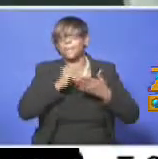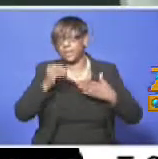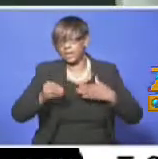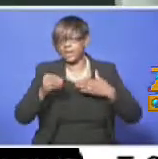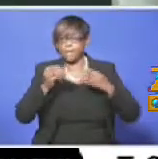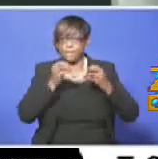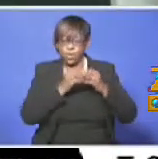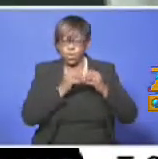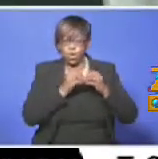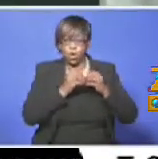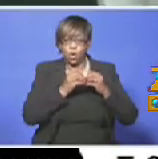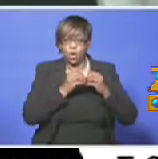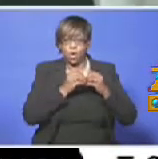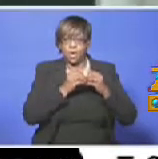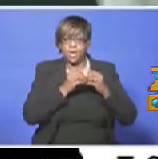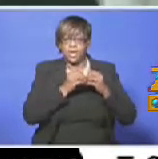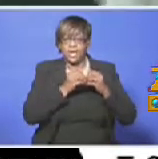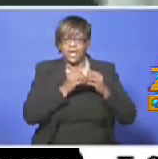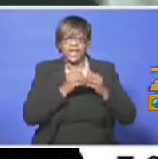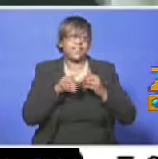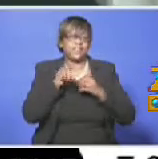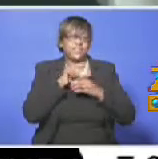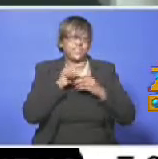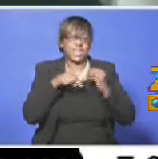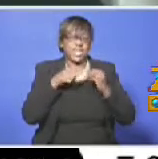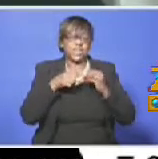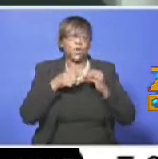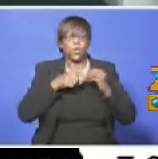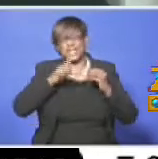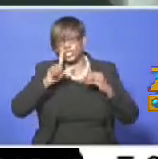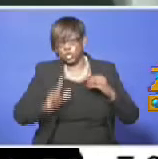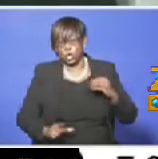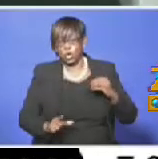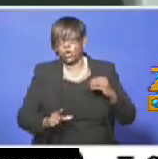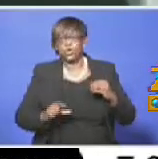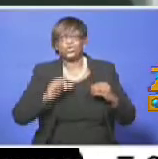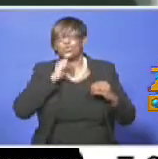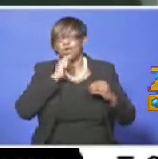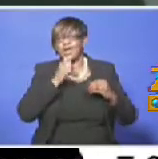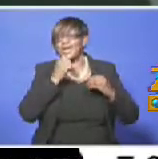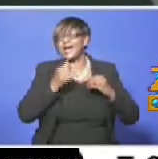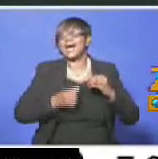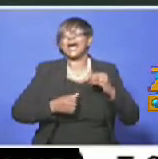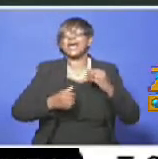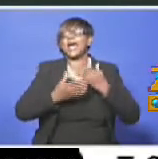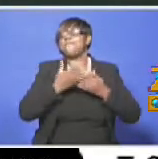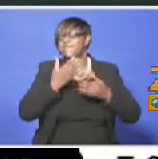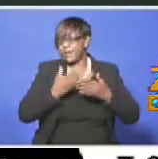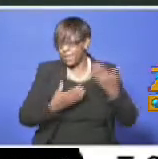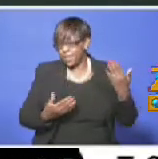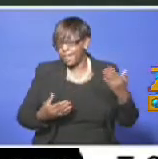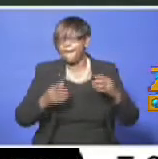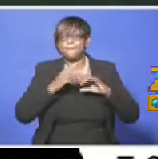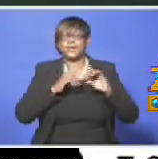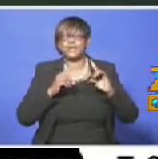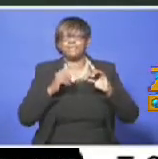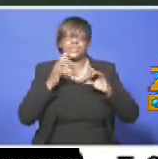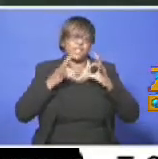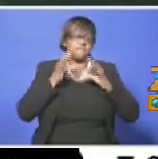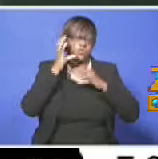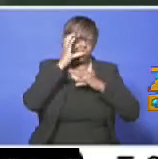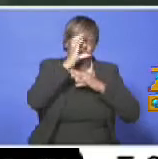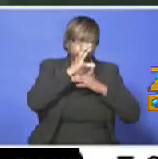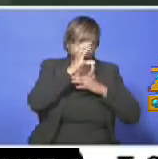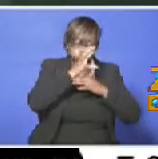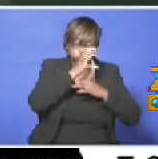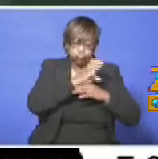to not come with as much amenities, or I should say comfortability. So when I say, let's say you're looking for a unit